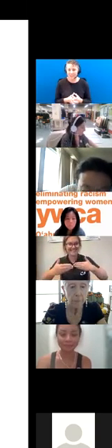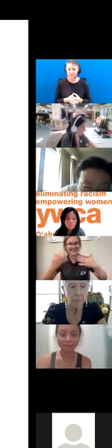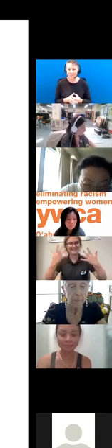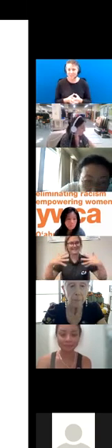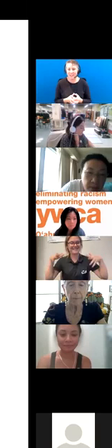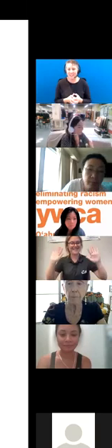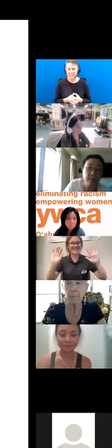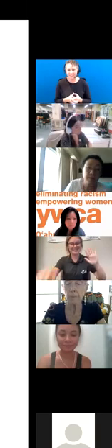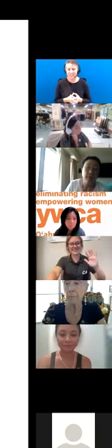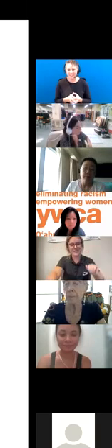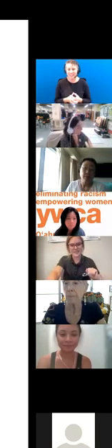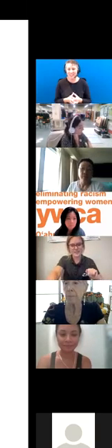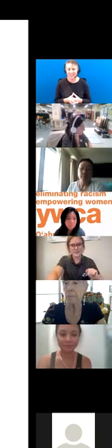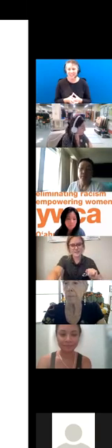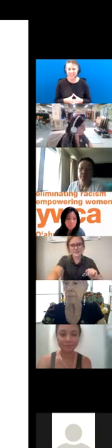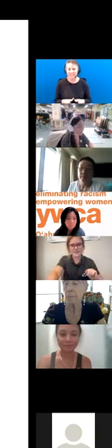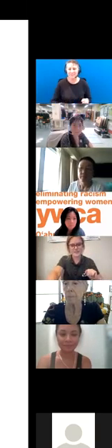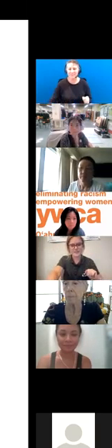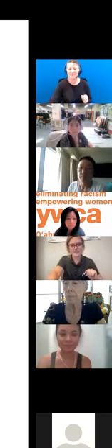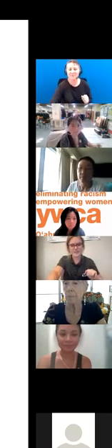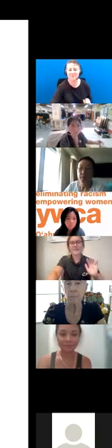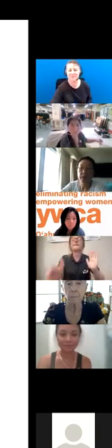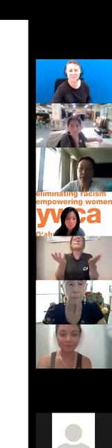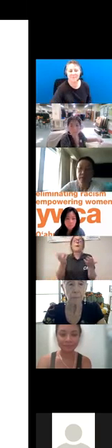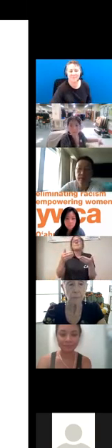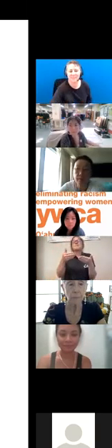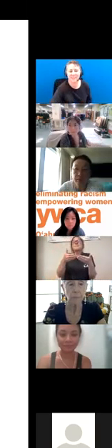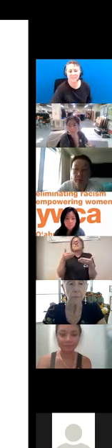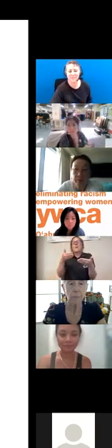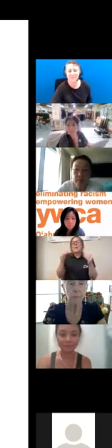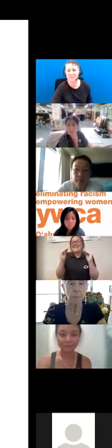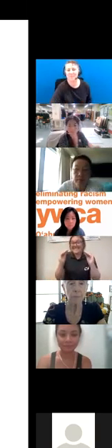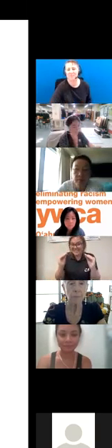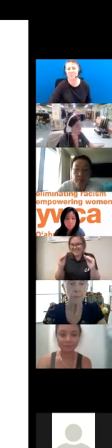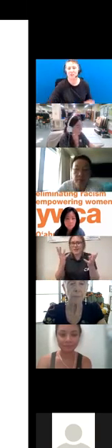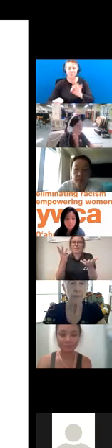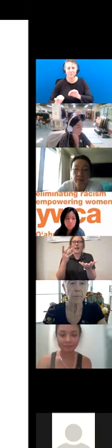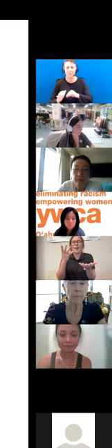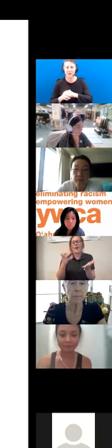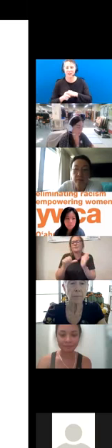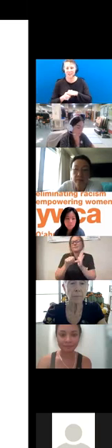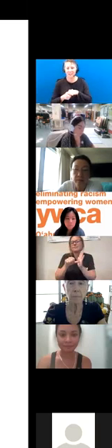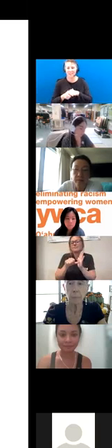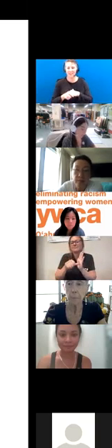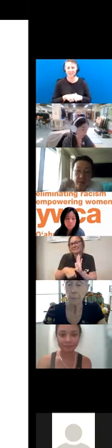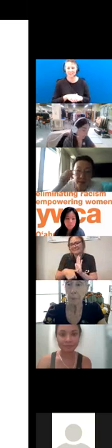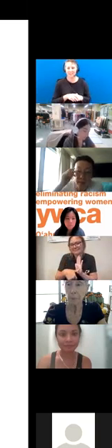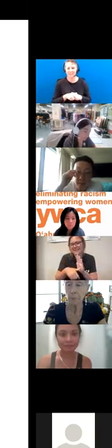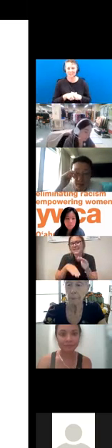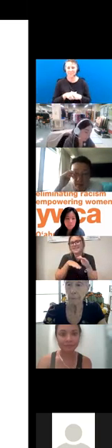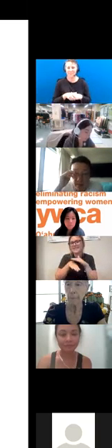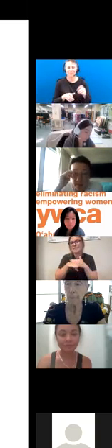And I teach sign language too. Yeah. Sorry, just before